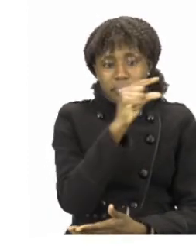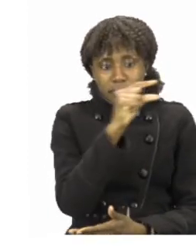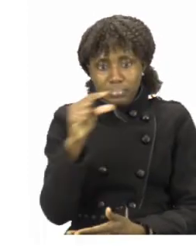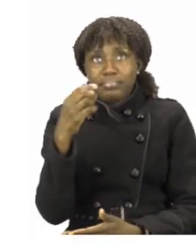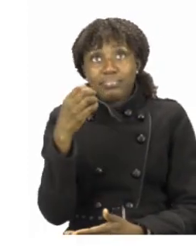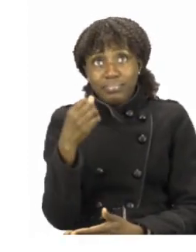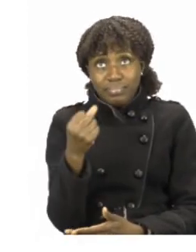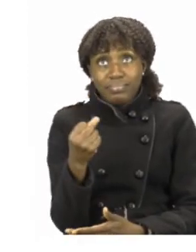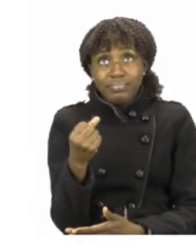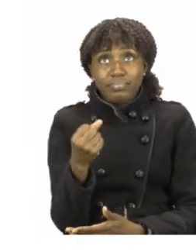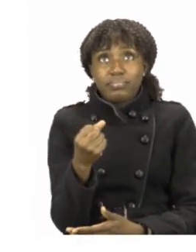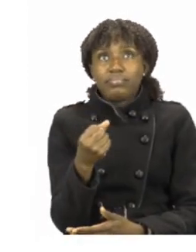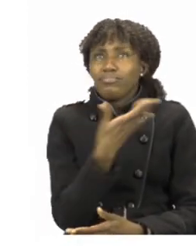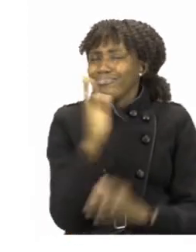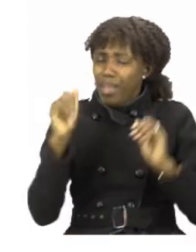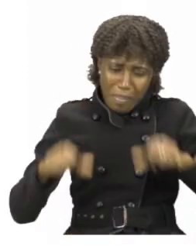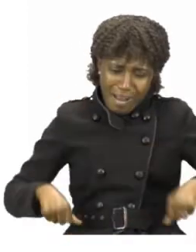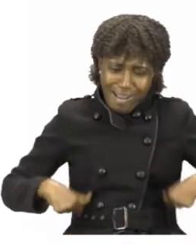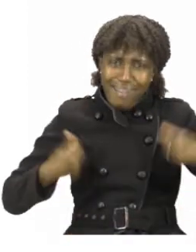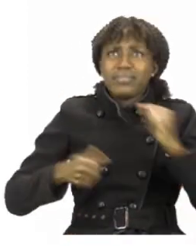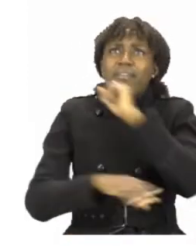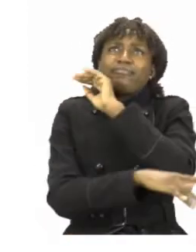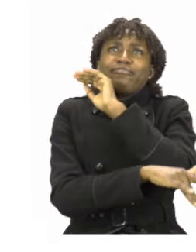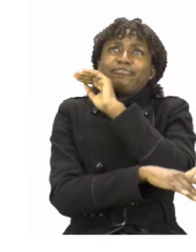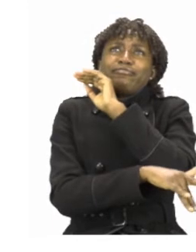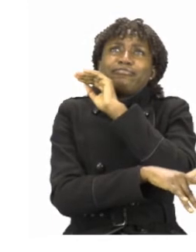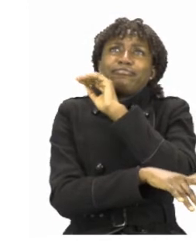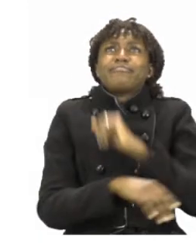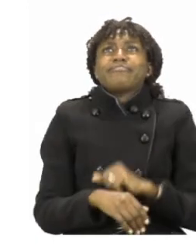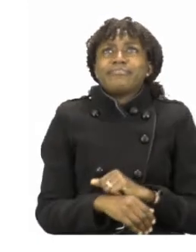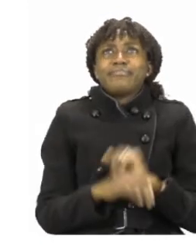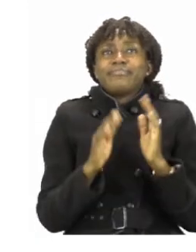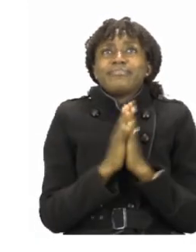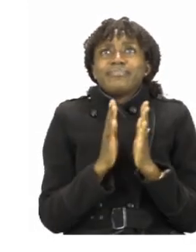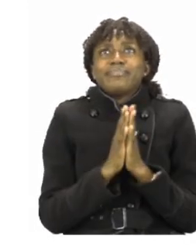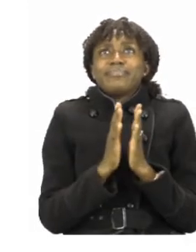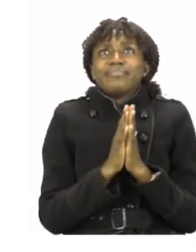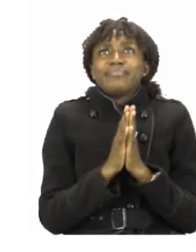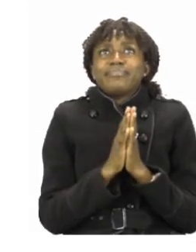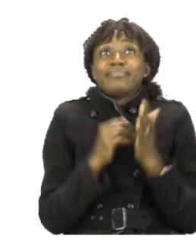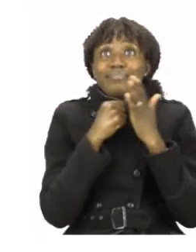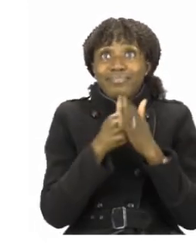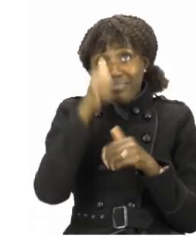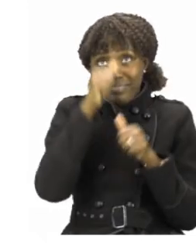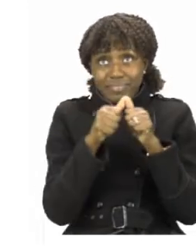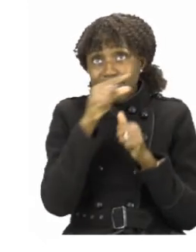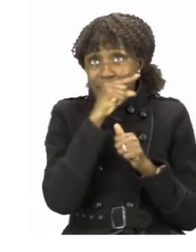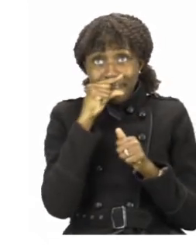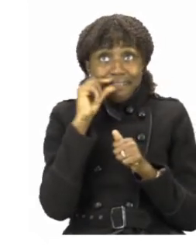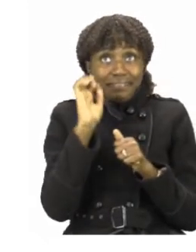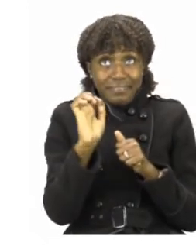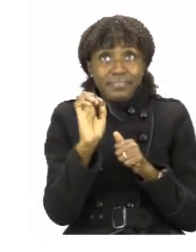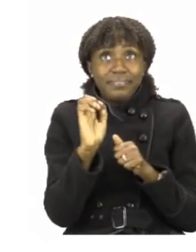this, all of them are very healthy vegetables. So, I want you to try and remember them as well as